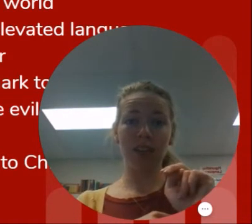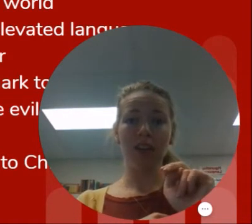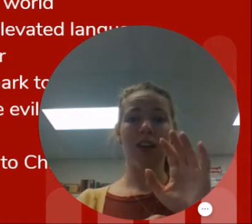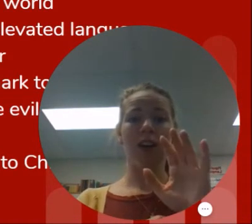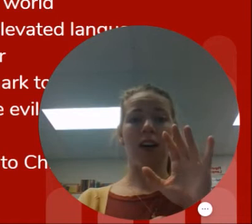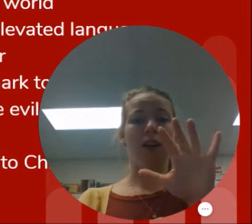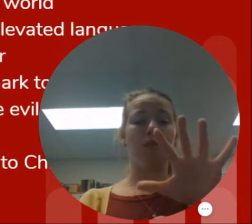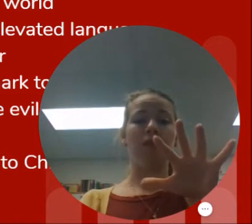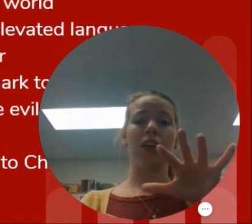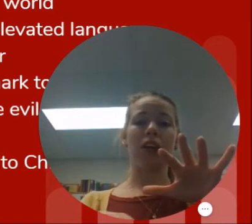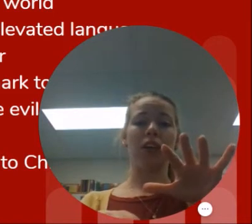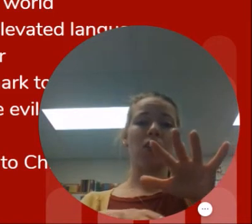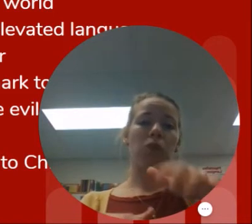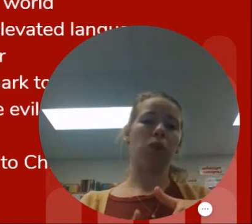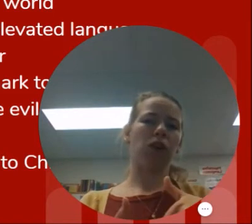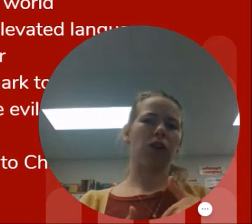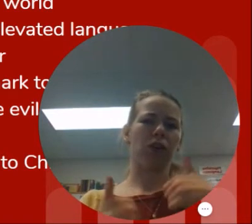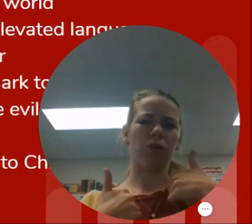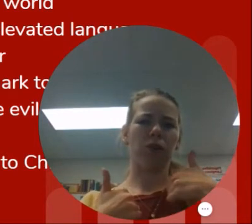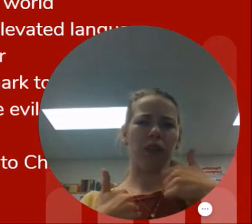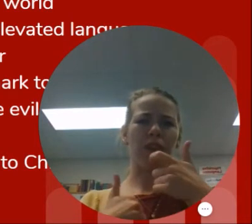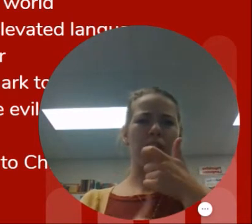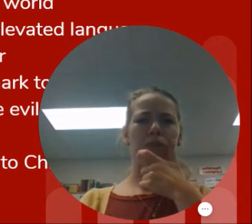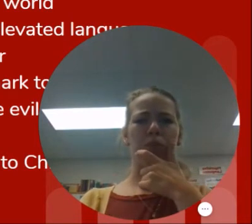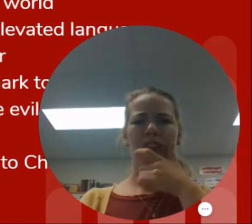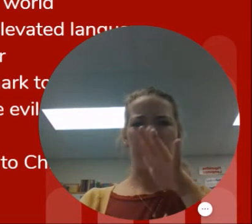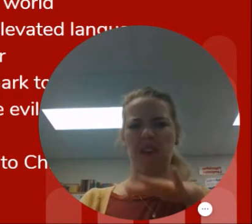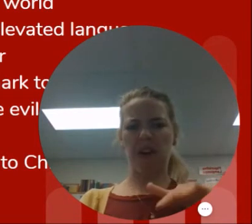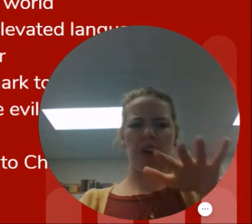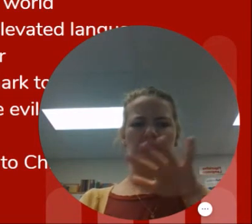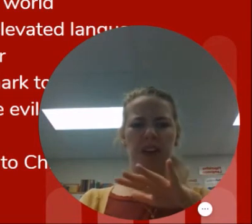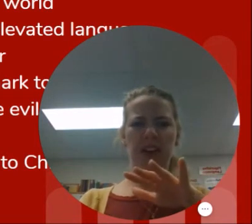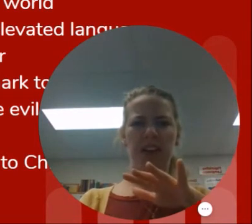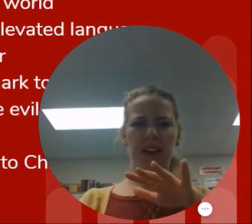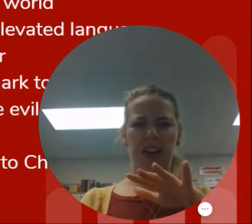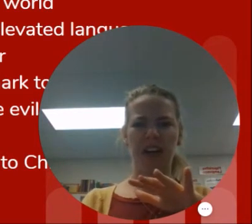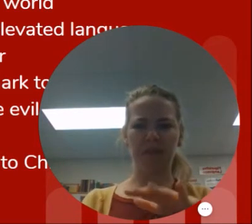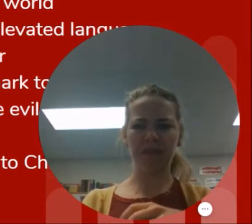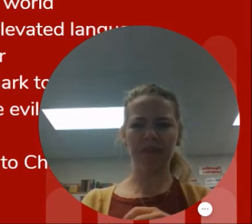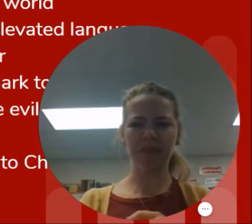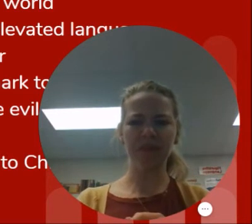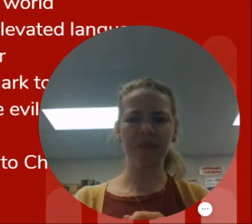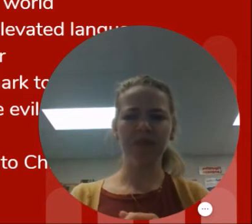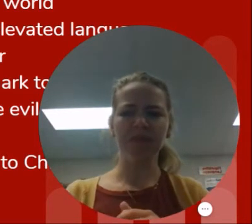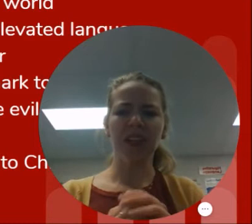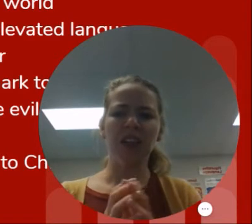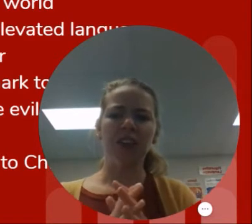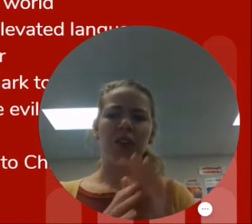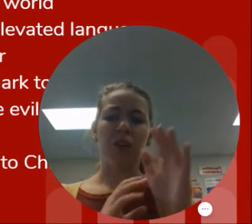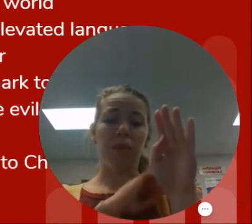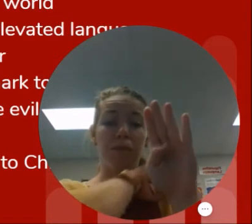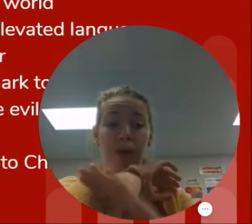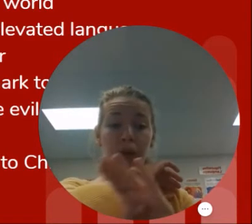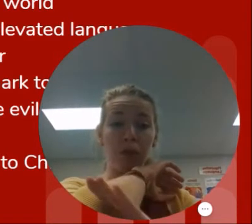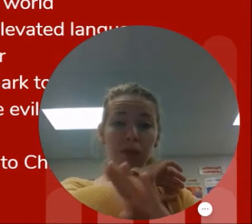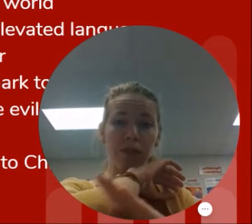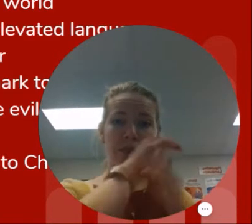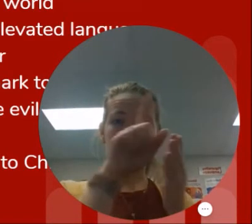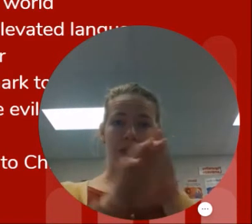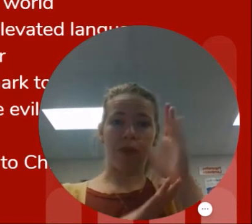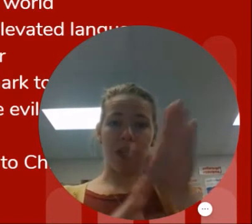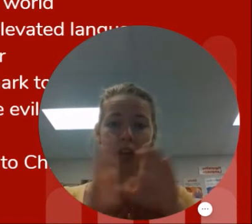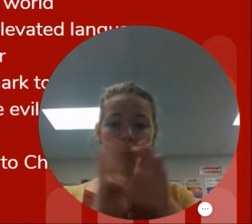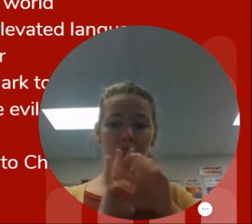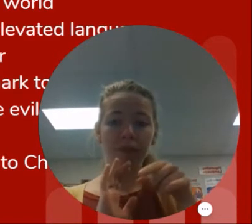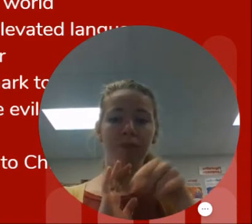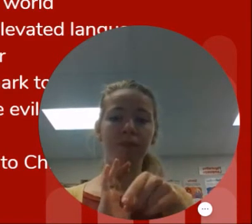Anglo-Saxons, they were who were living in Britain around that time. So Beowulf, who